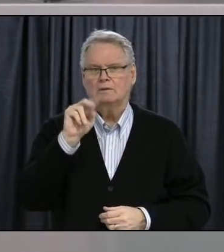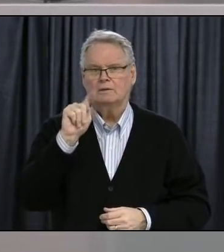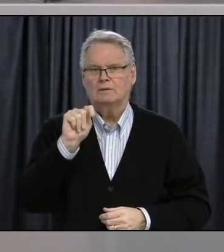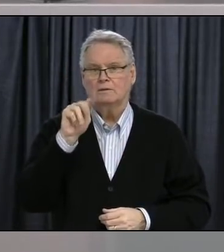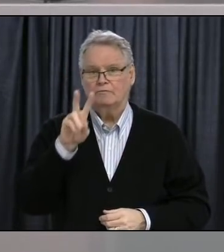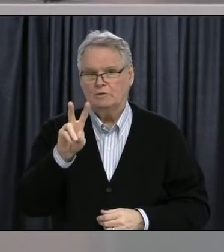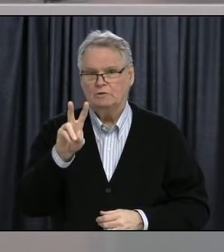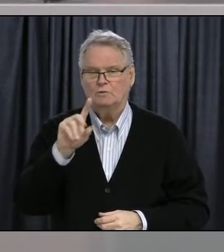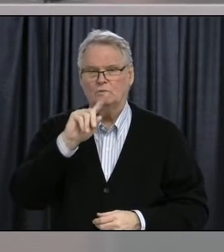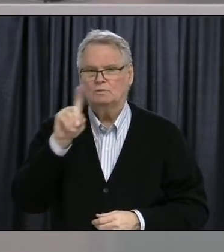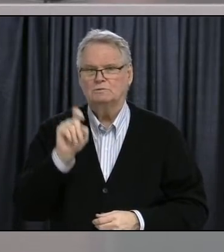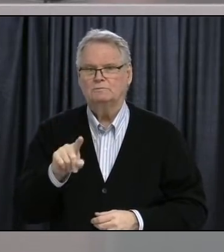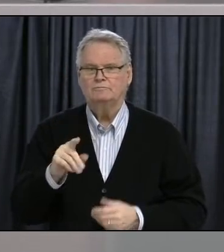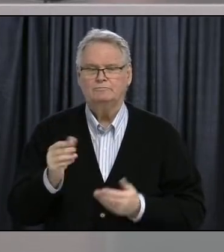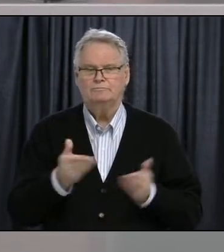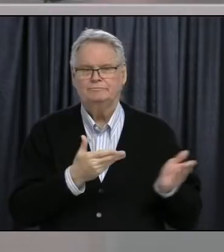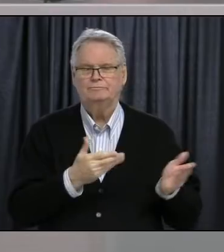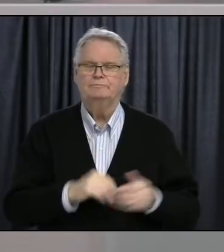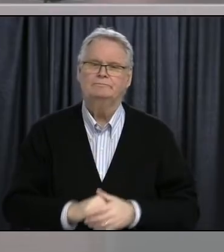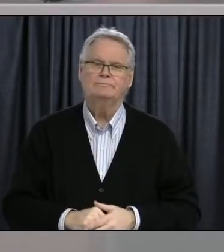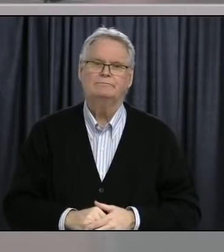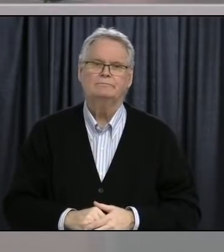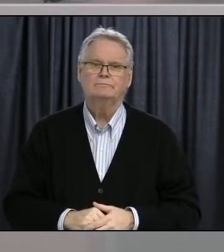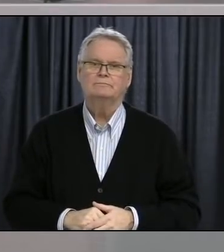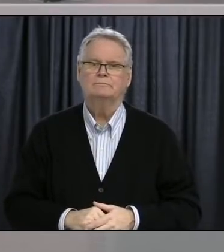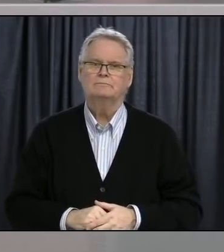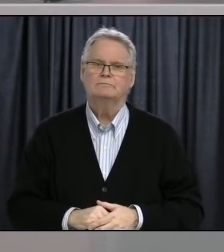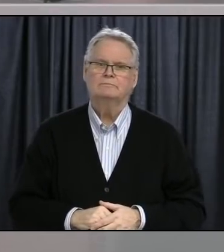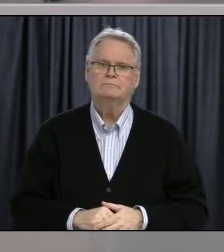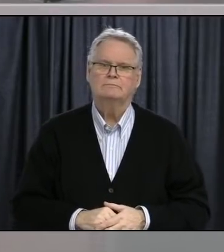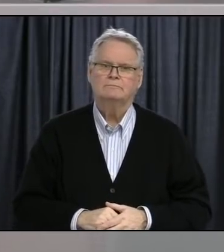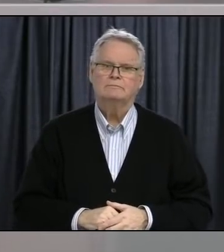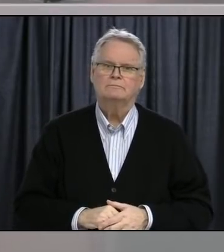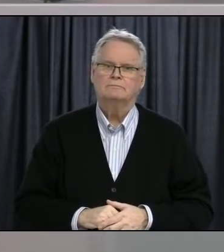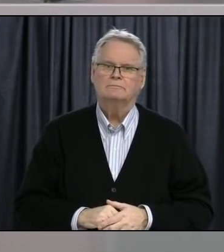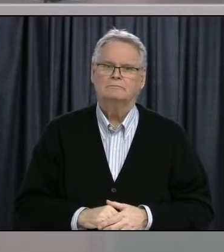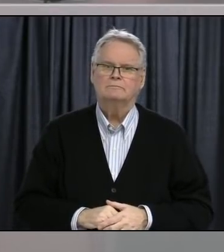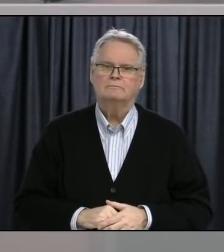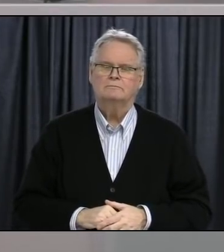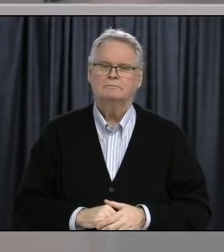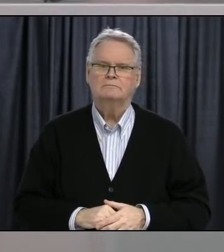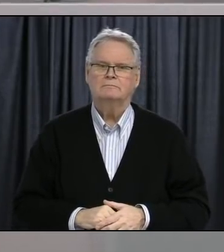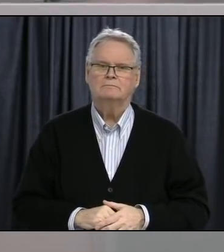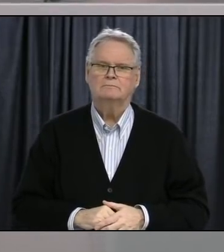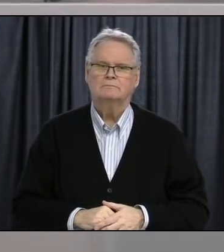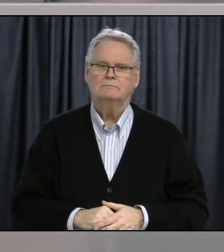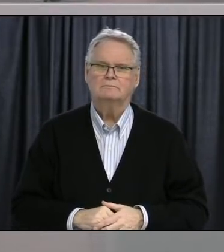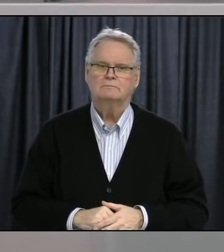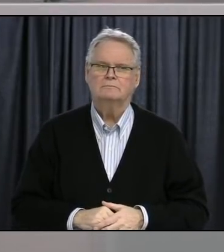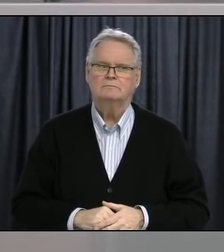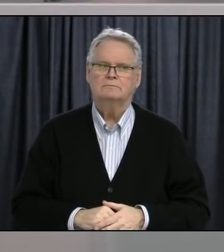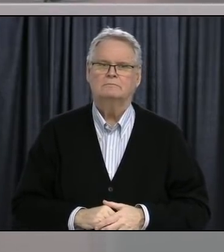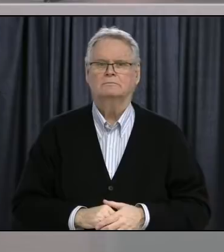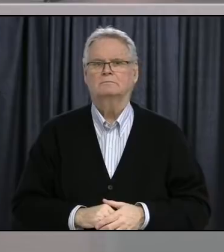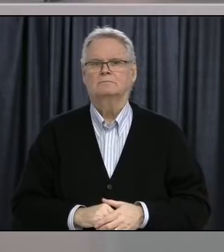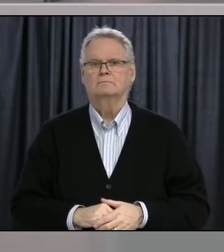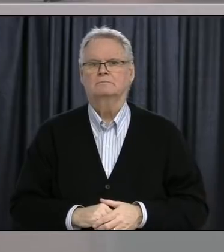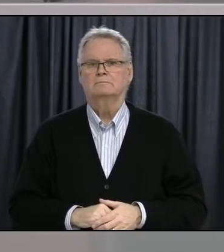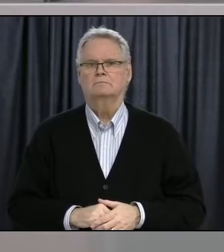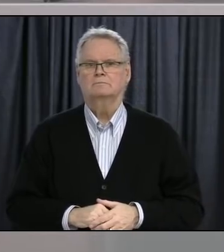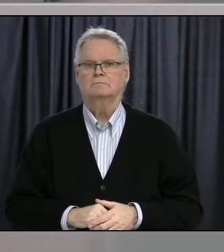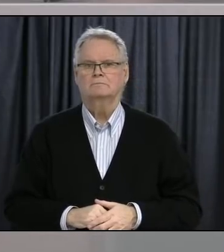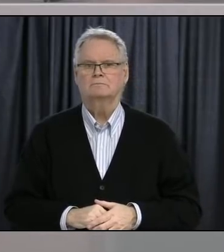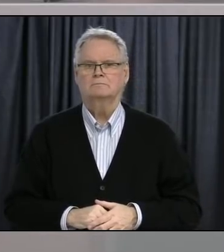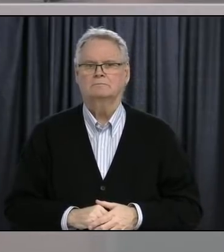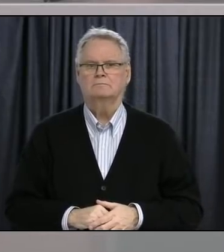Thank you. Dr. Fitzgerald, can you clarify where teachers fall in the vaccination outline? When I look at the NACI guidelines, they